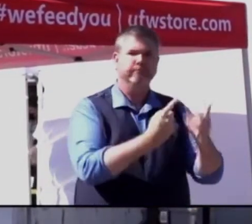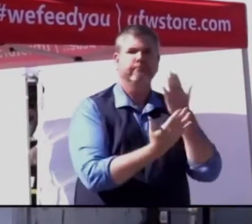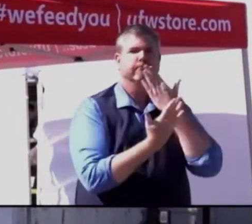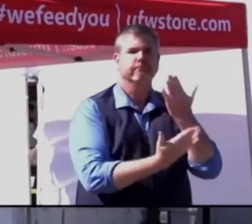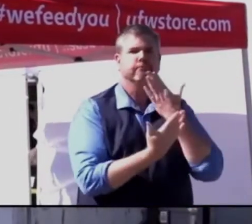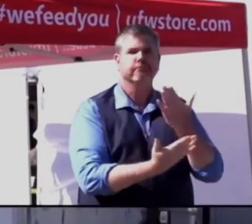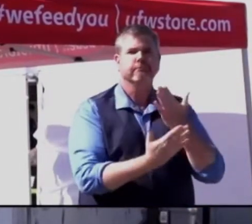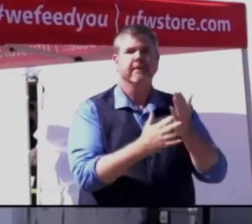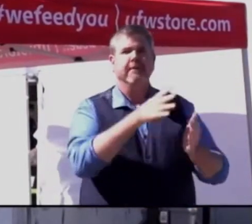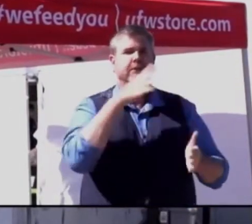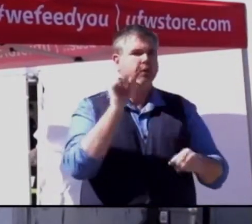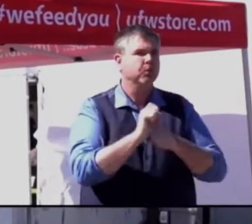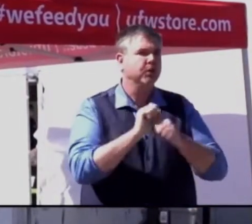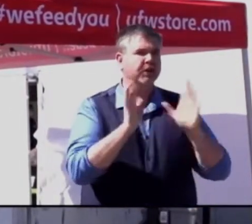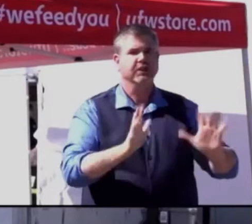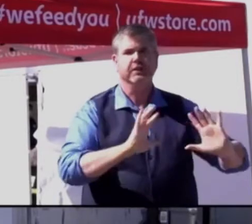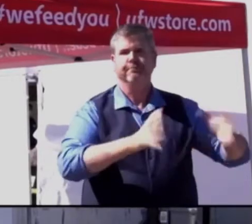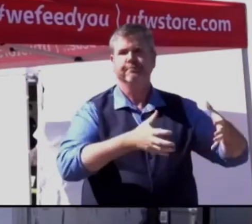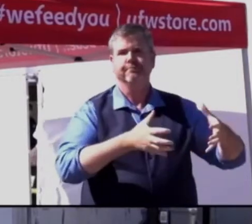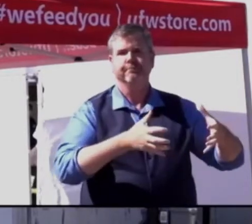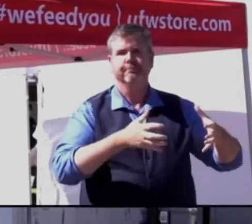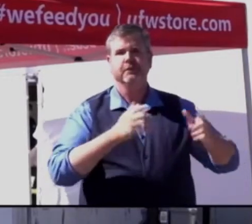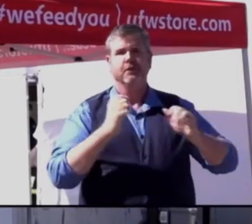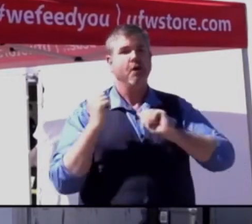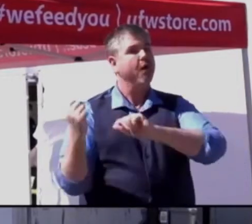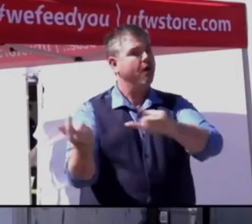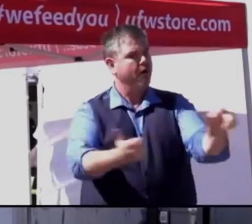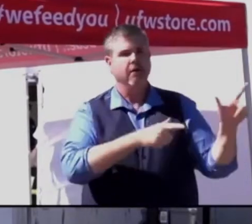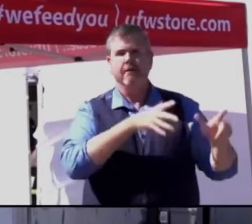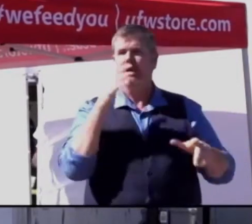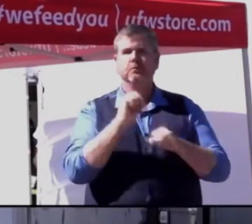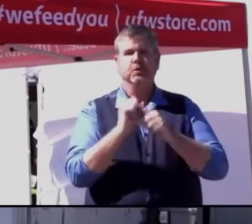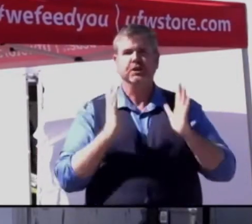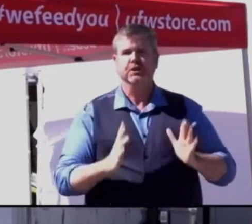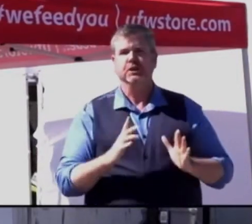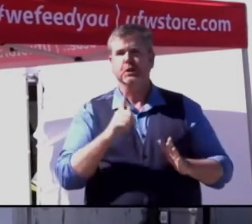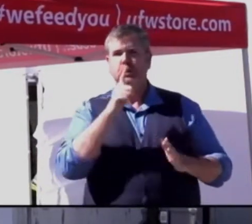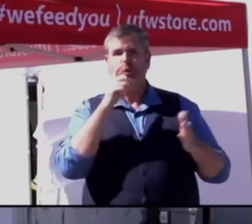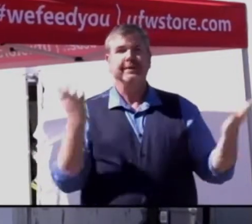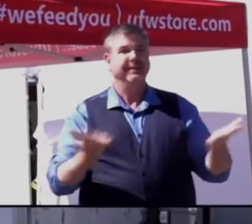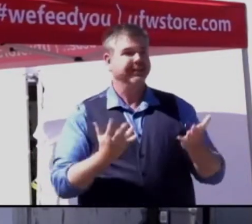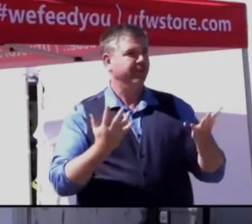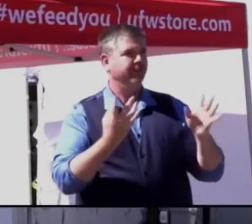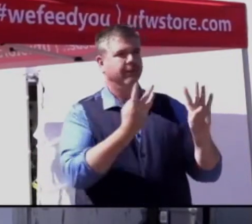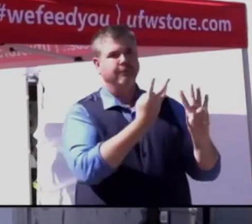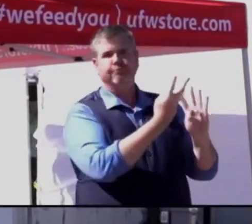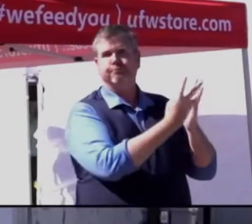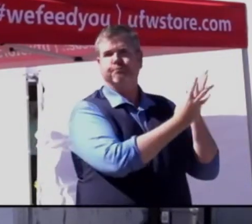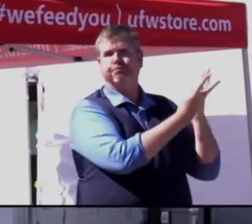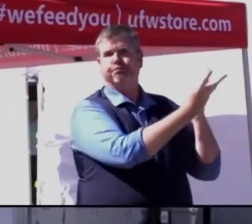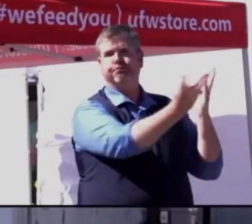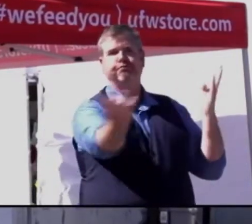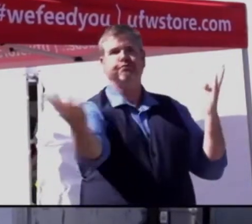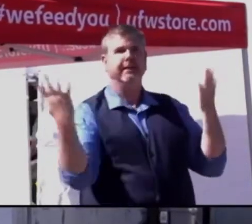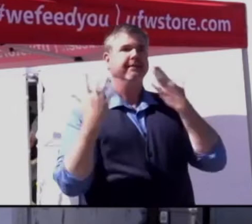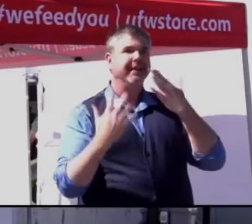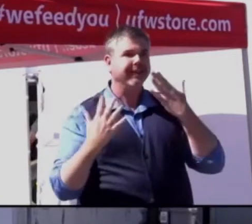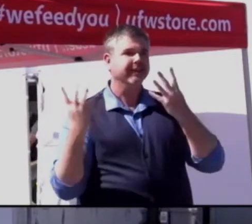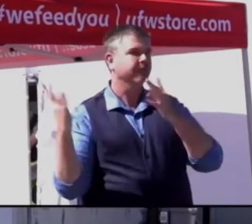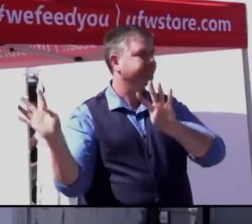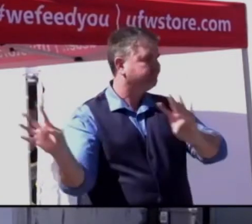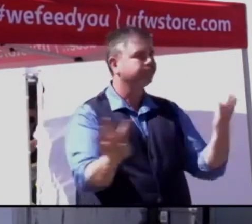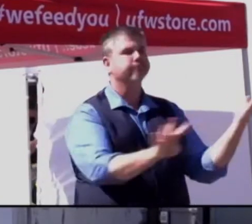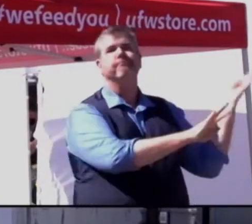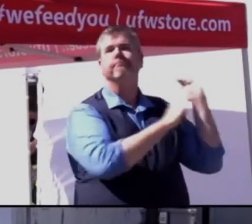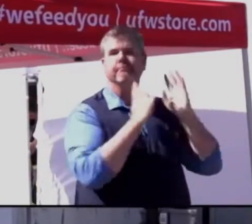farm workers, all of the farm workers, and those who are getting vaccinated today, to extend our appreciation for the work that you've done